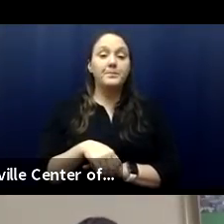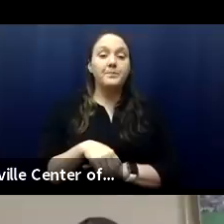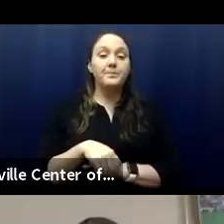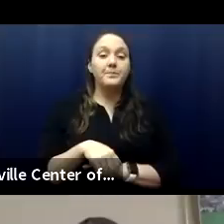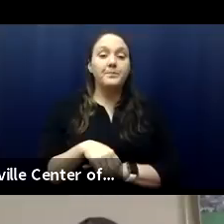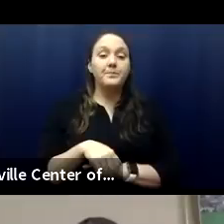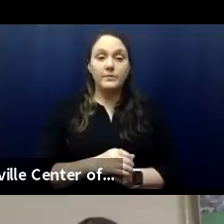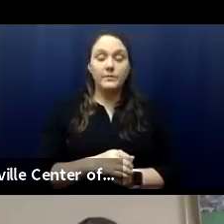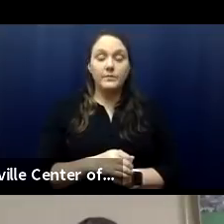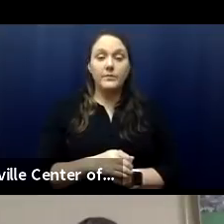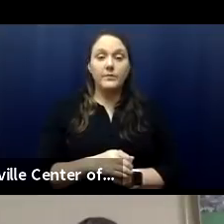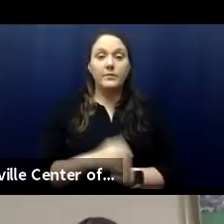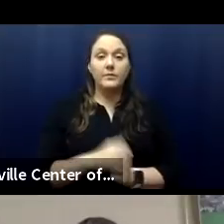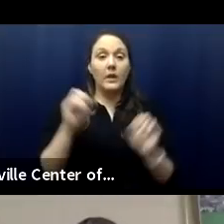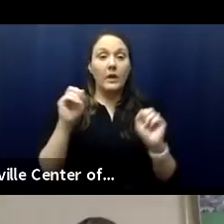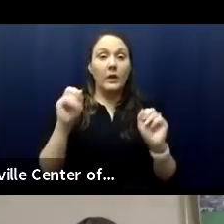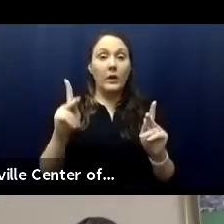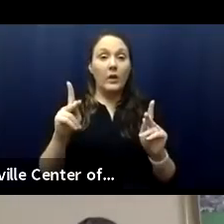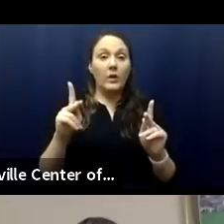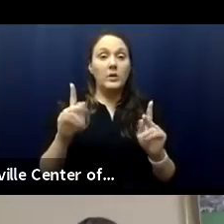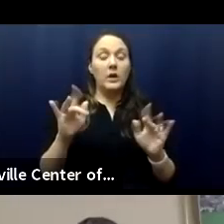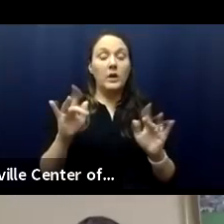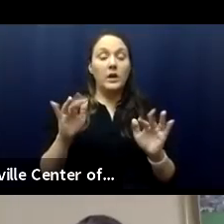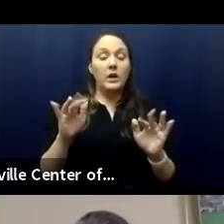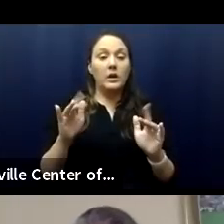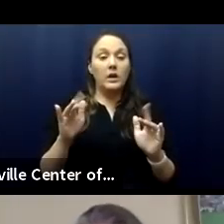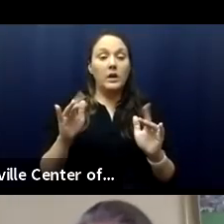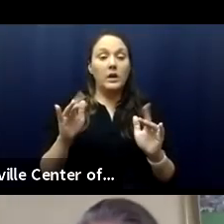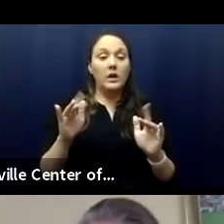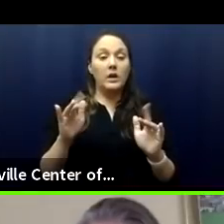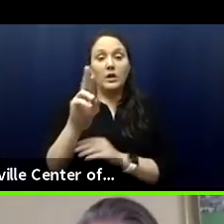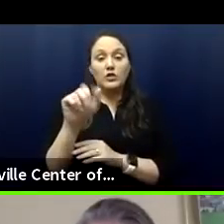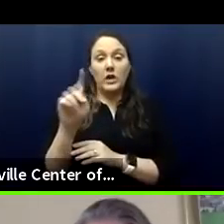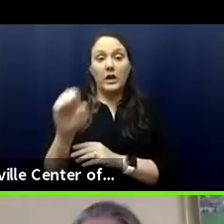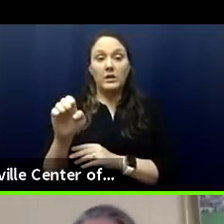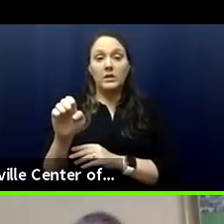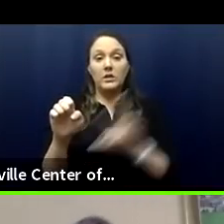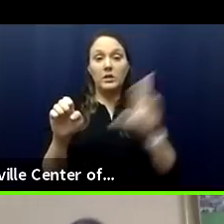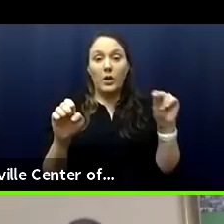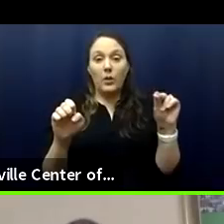All righty. Diana Drake? No.